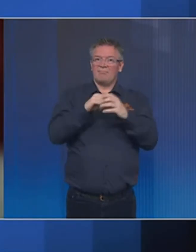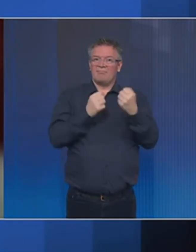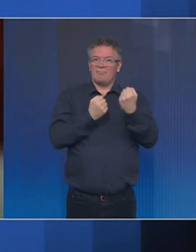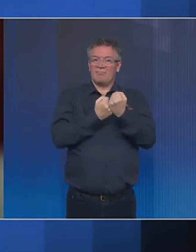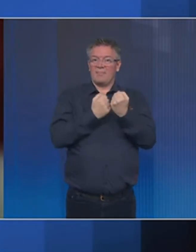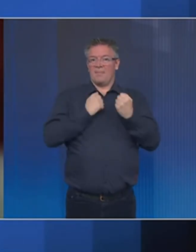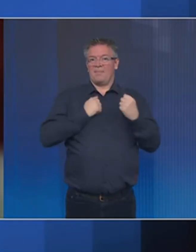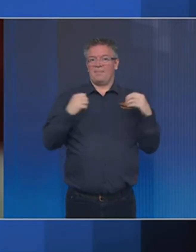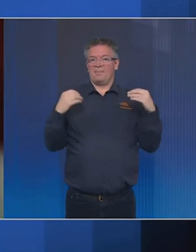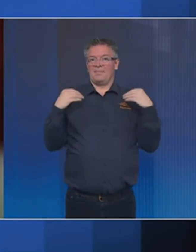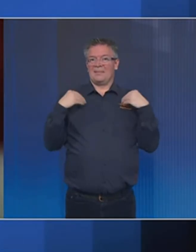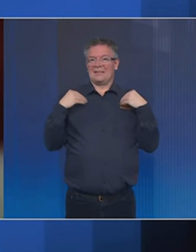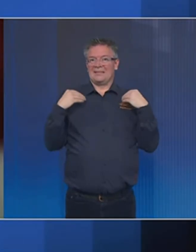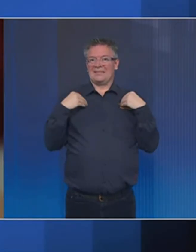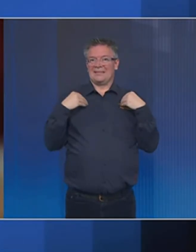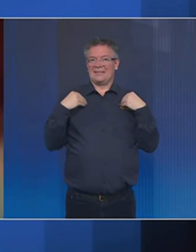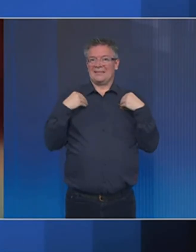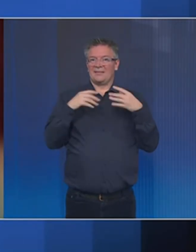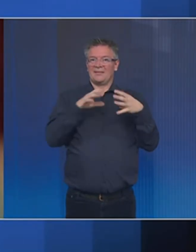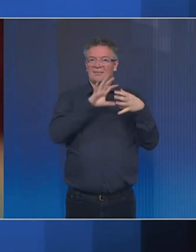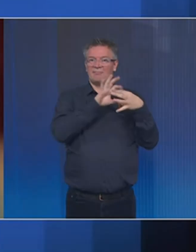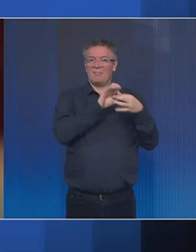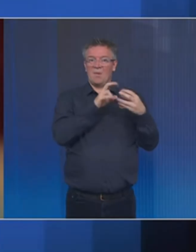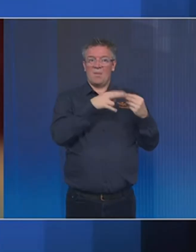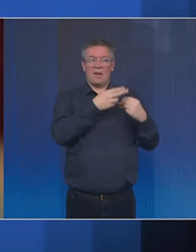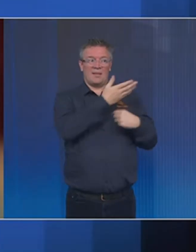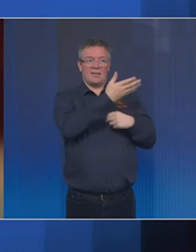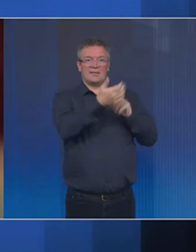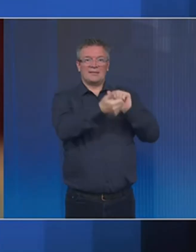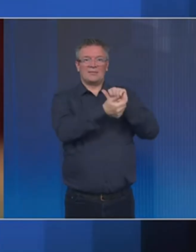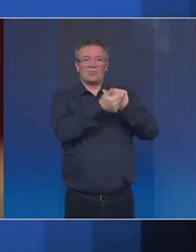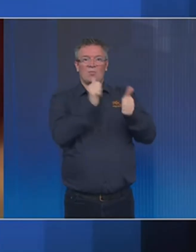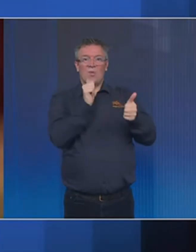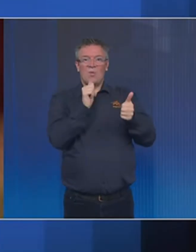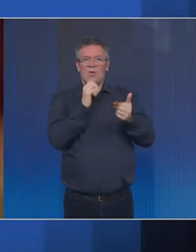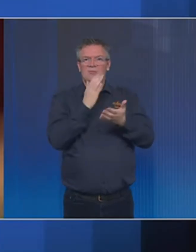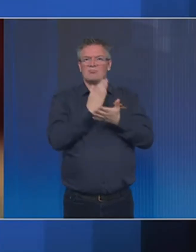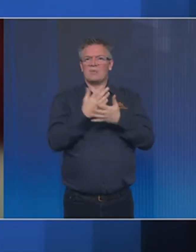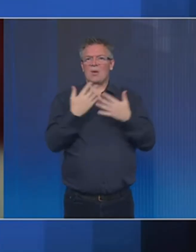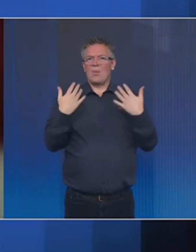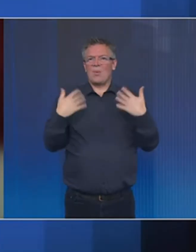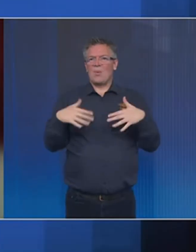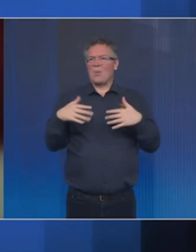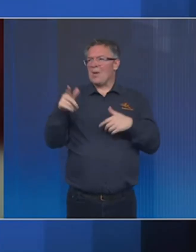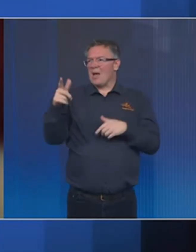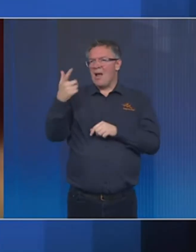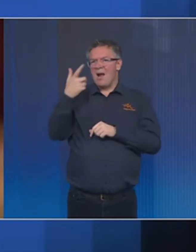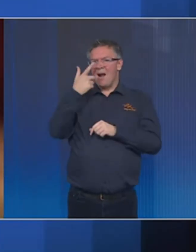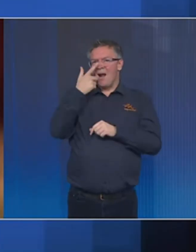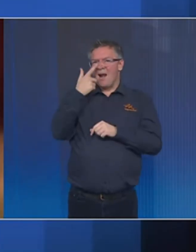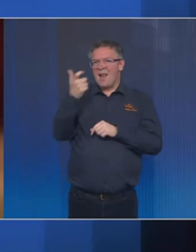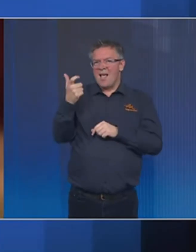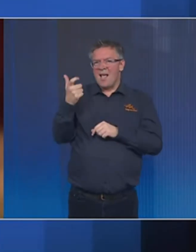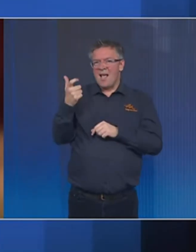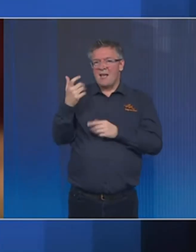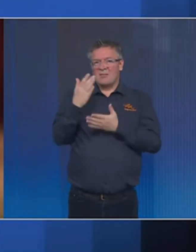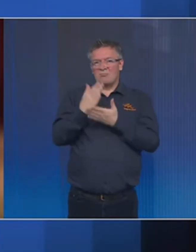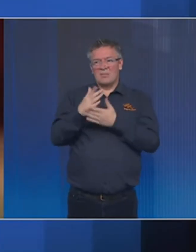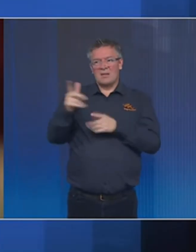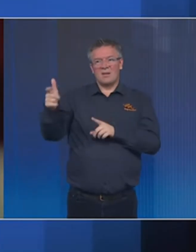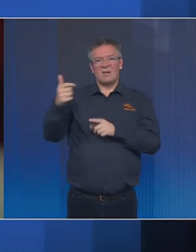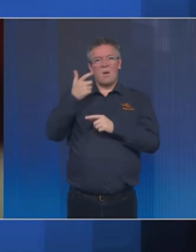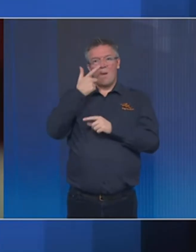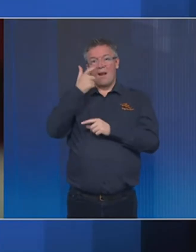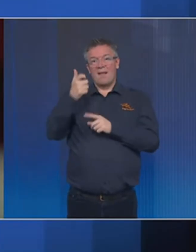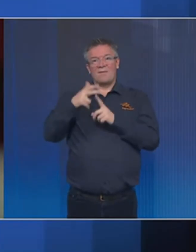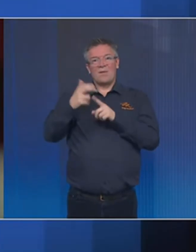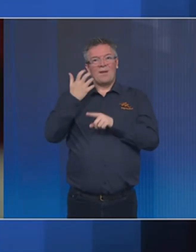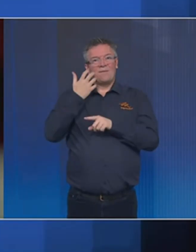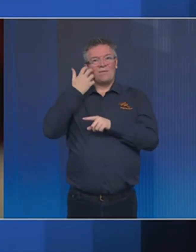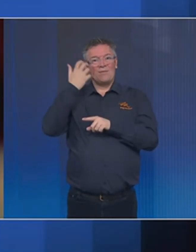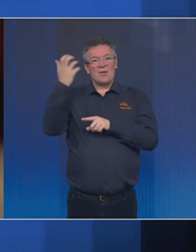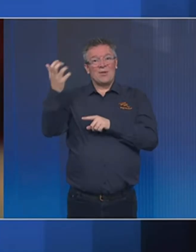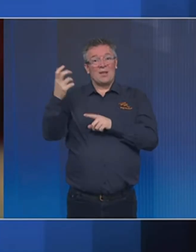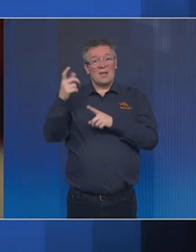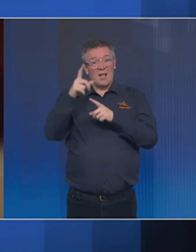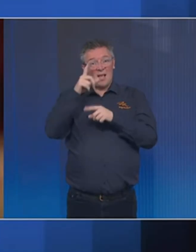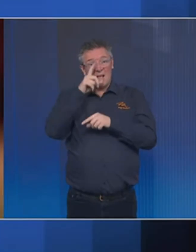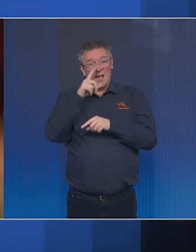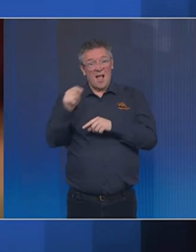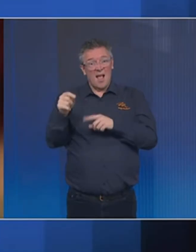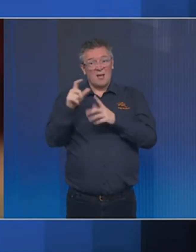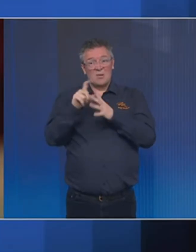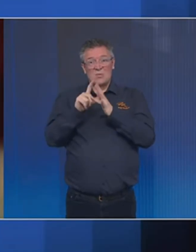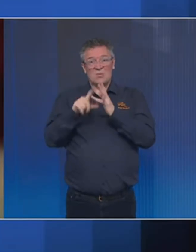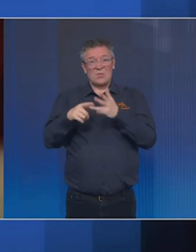very best with it, Angelique Cooman, and it really is a story of what can be done, and it's a story of the future, isn't it?